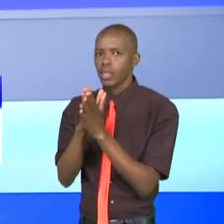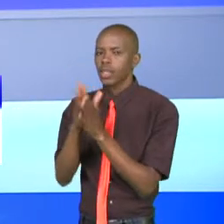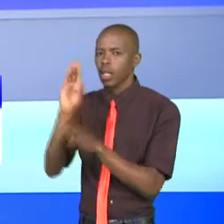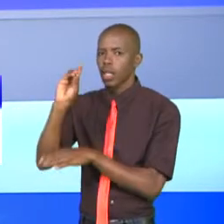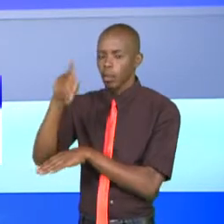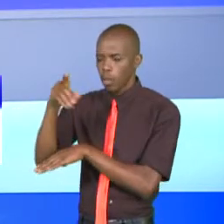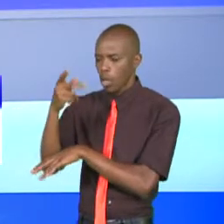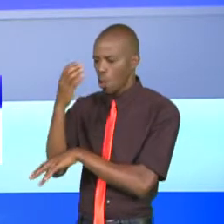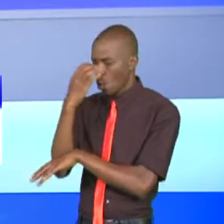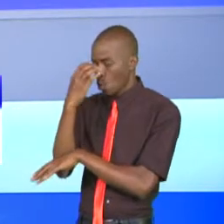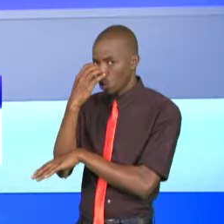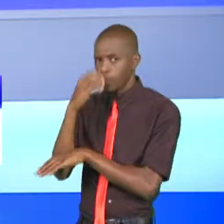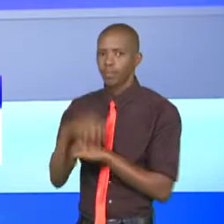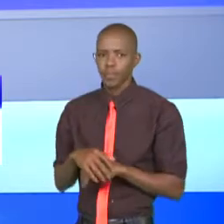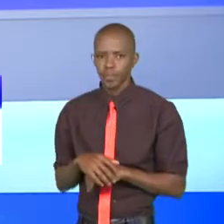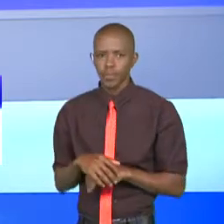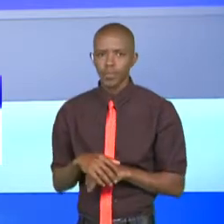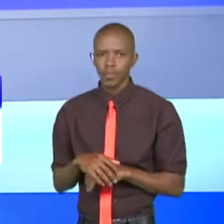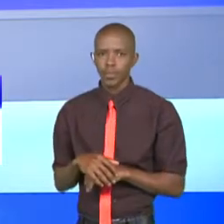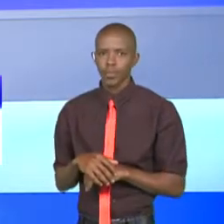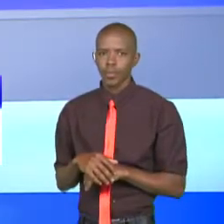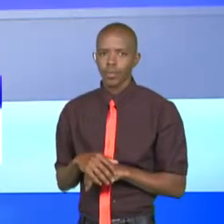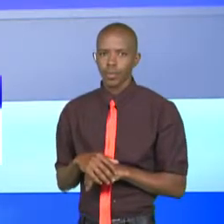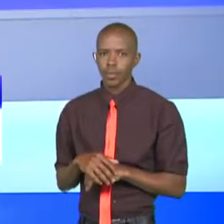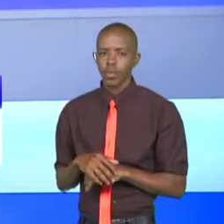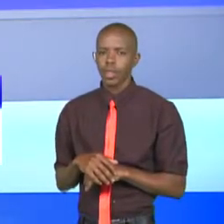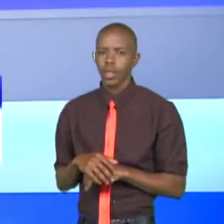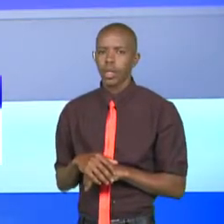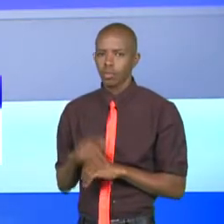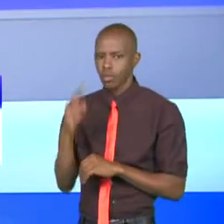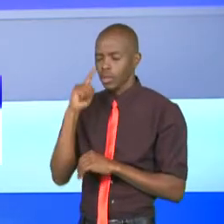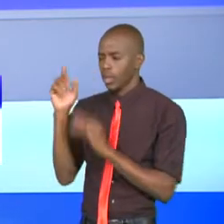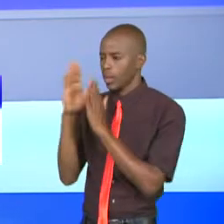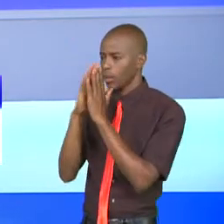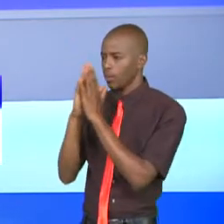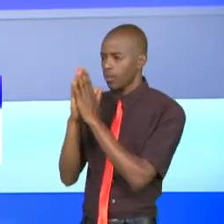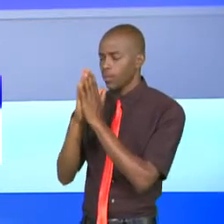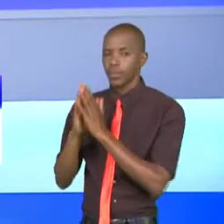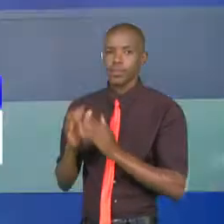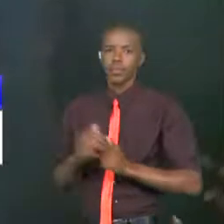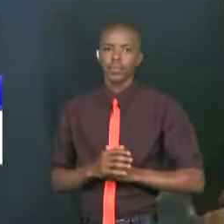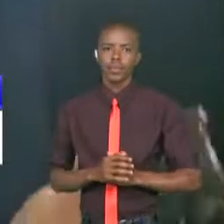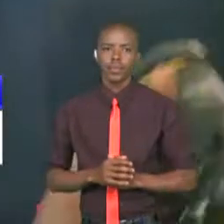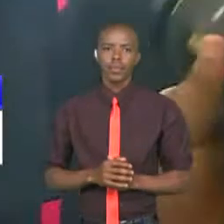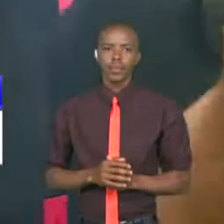Deputy President William Ruto. And Daniel Karaoke breaks it down. Take a look.